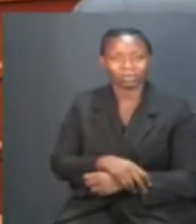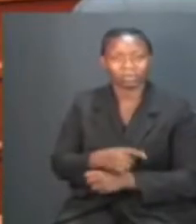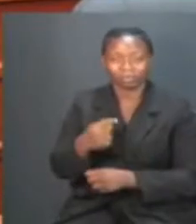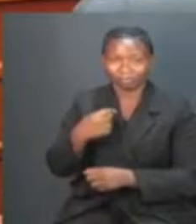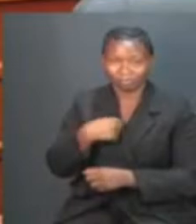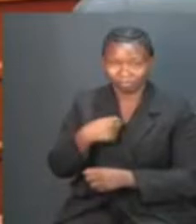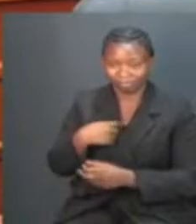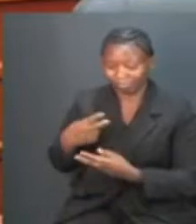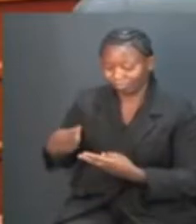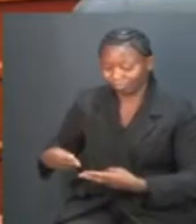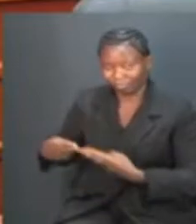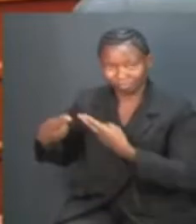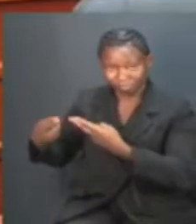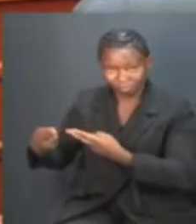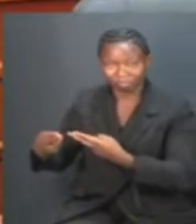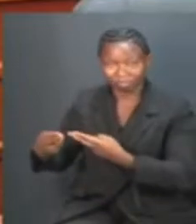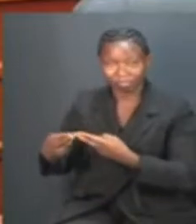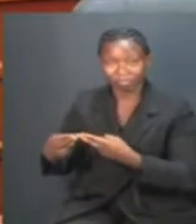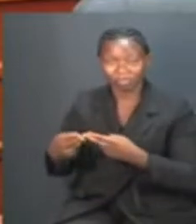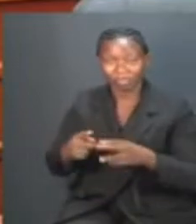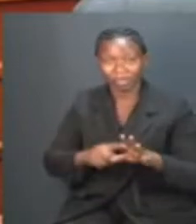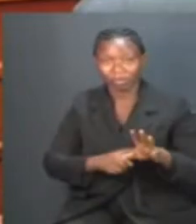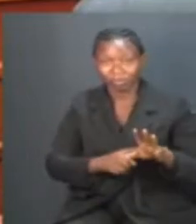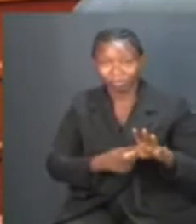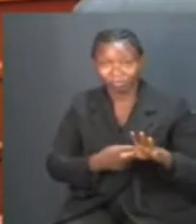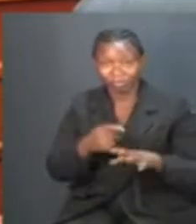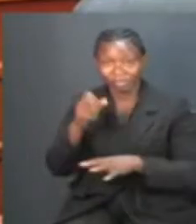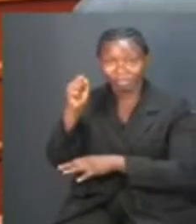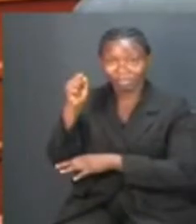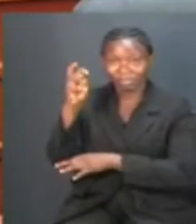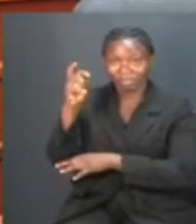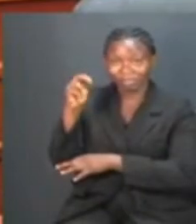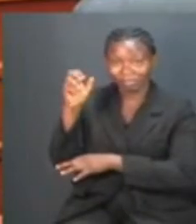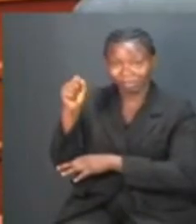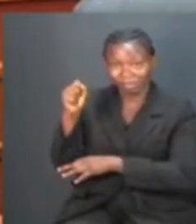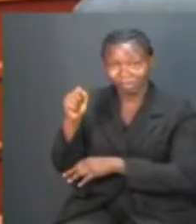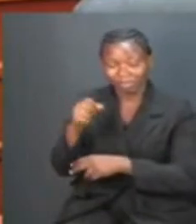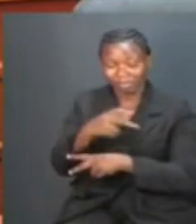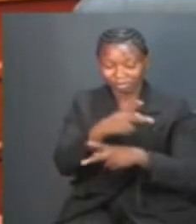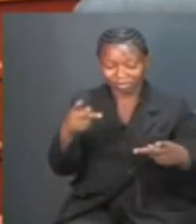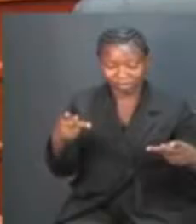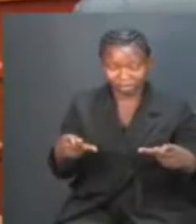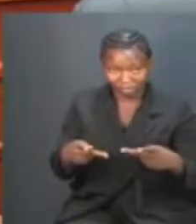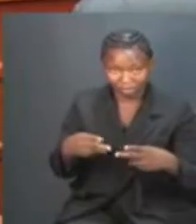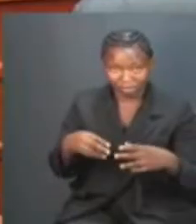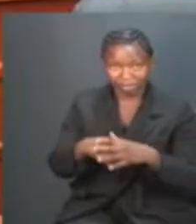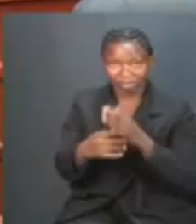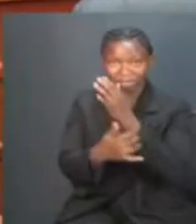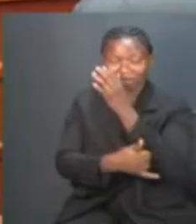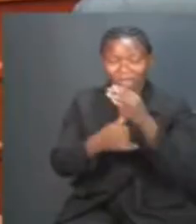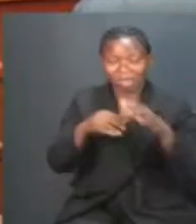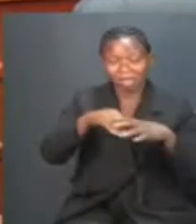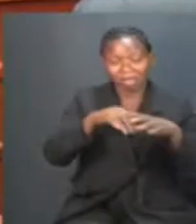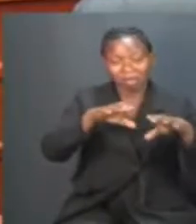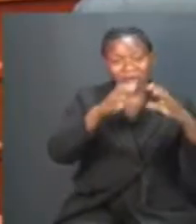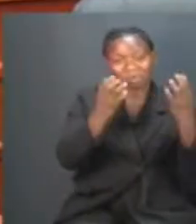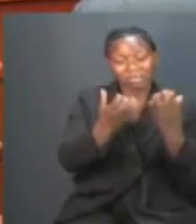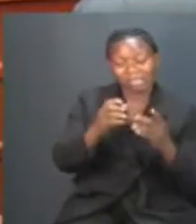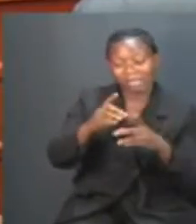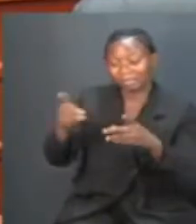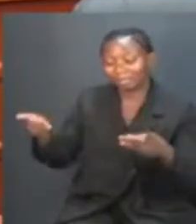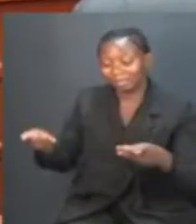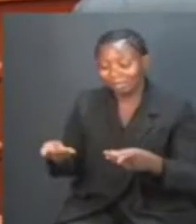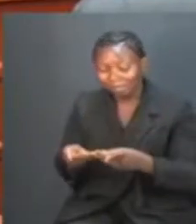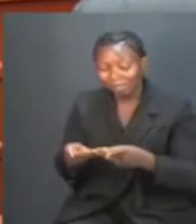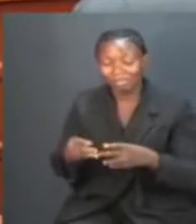recommend that we set up SME clinics across the country, in communities, in districts, in